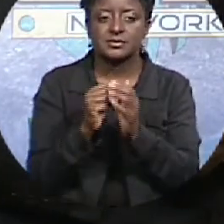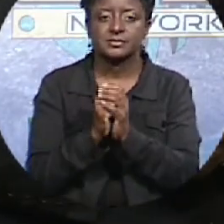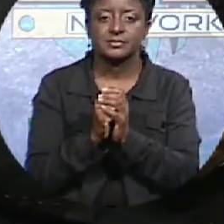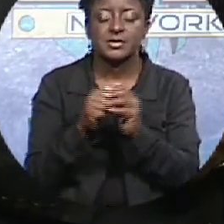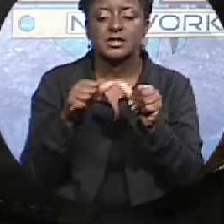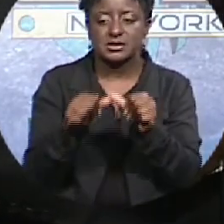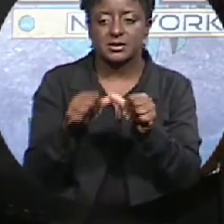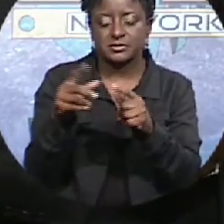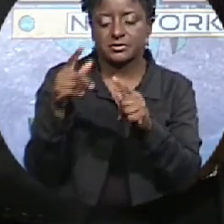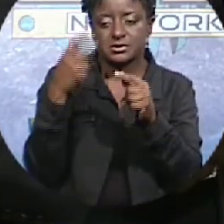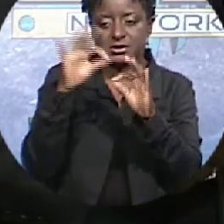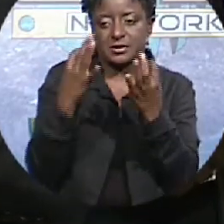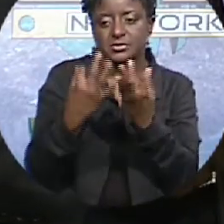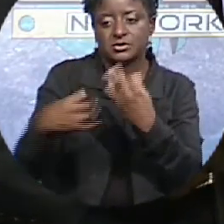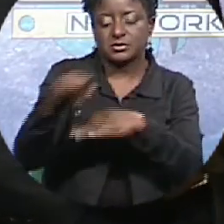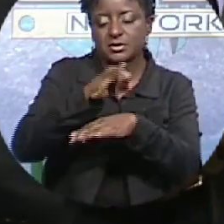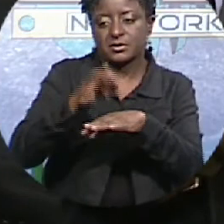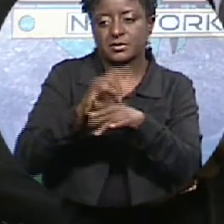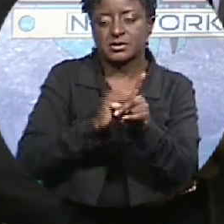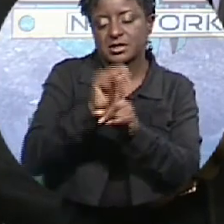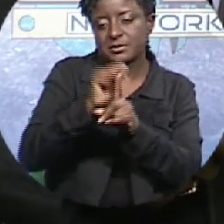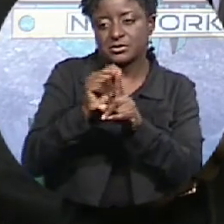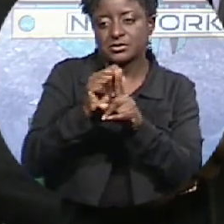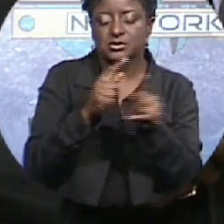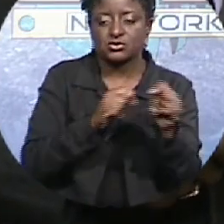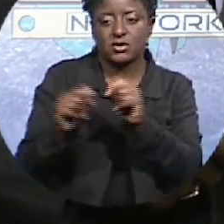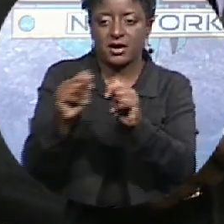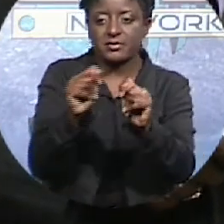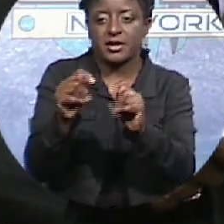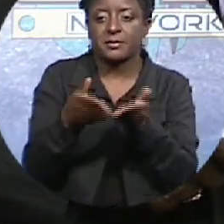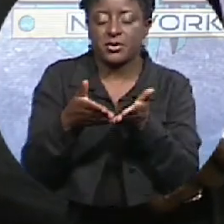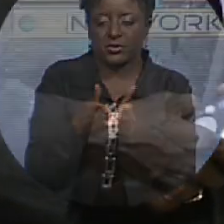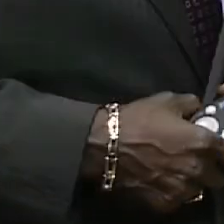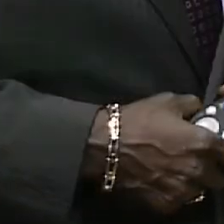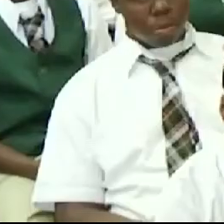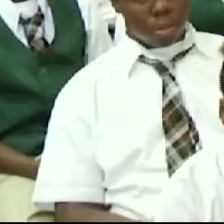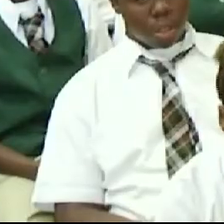tuned, temperatures around the family violence, travel and boating forecast is still to come.